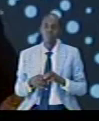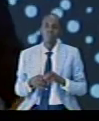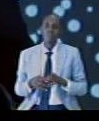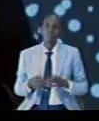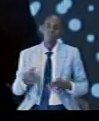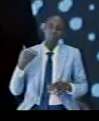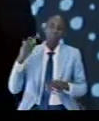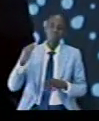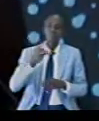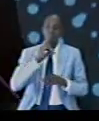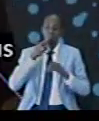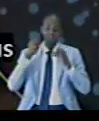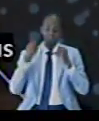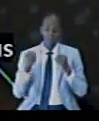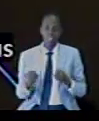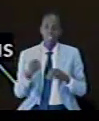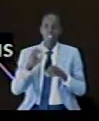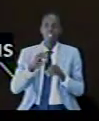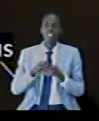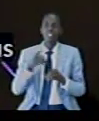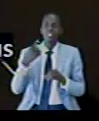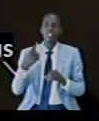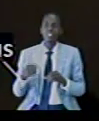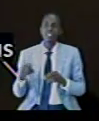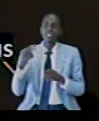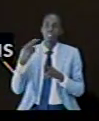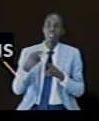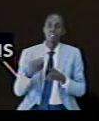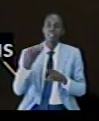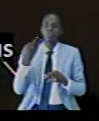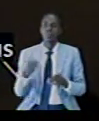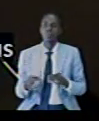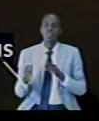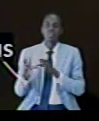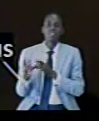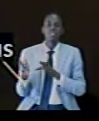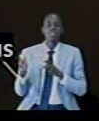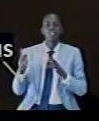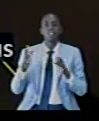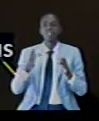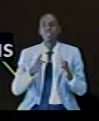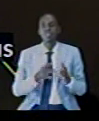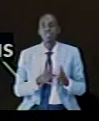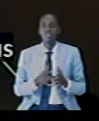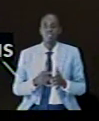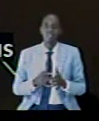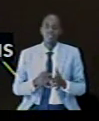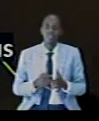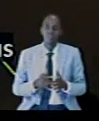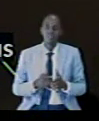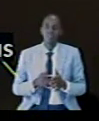There is power in the name of Jesus.